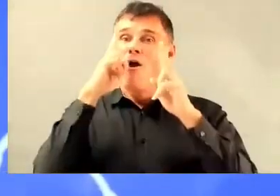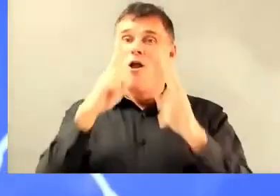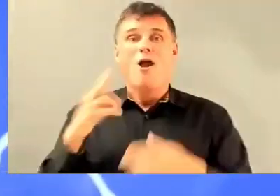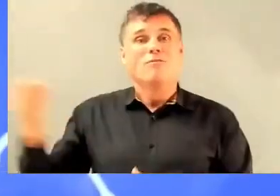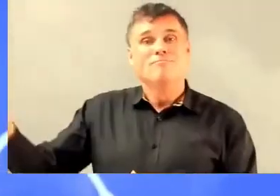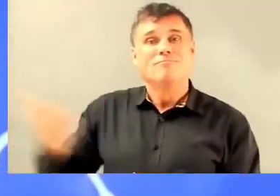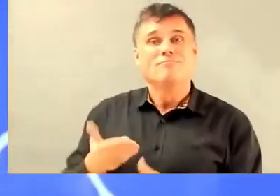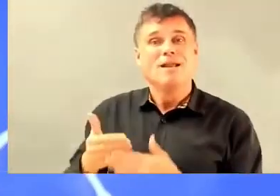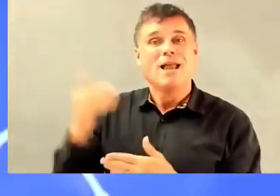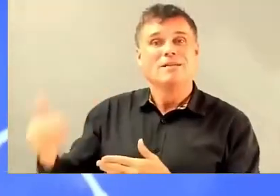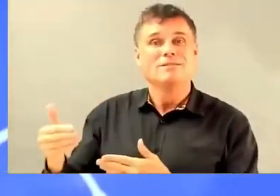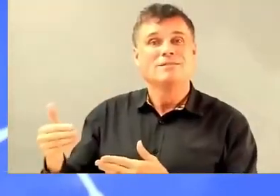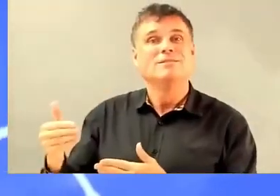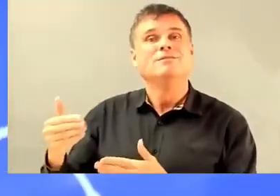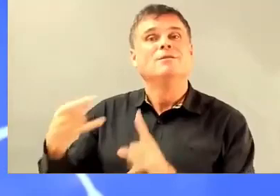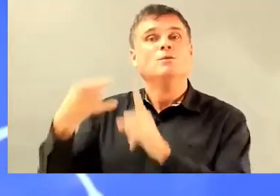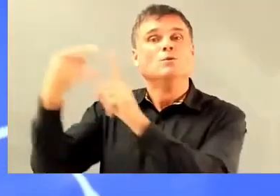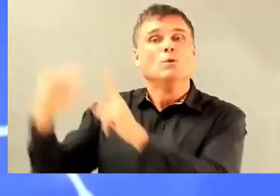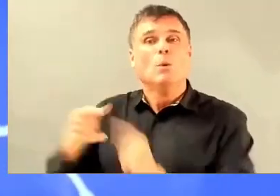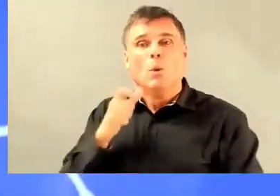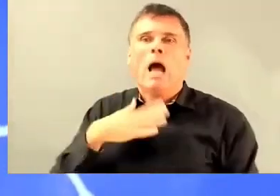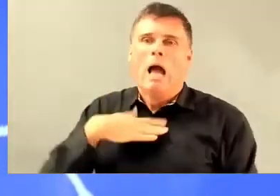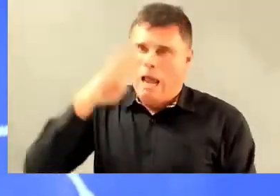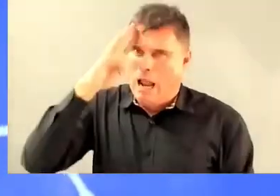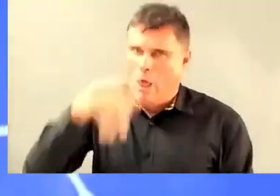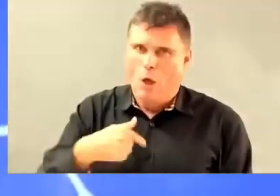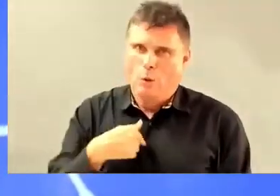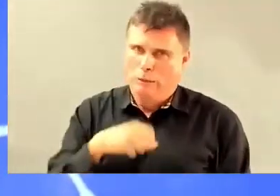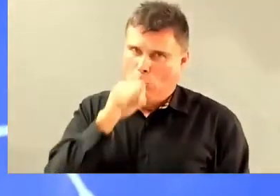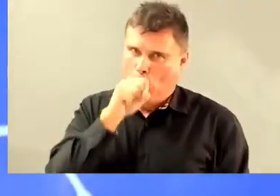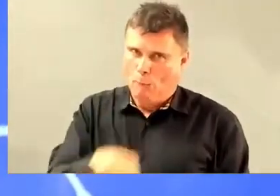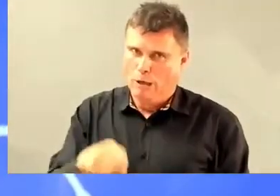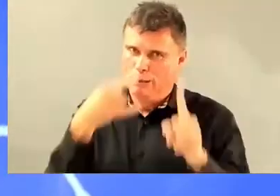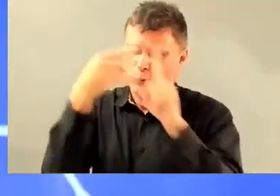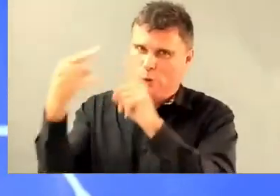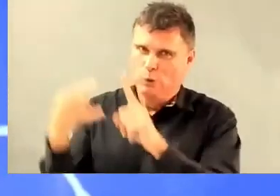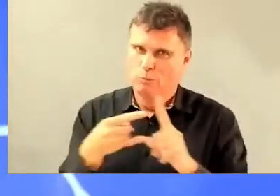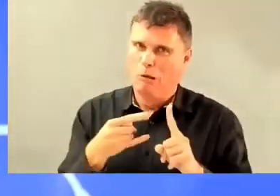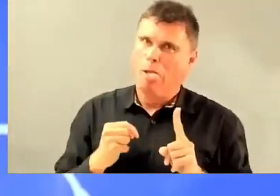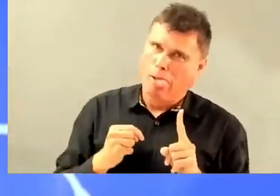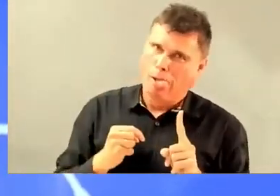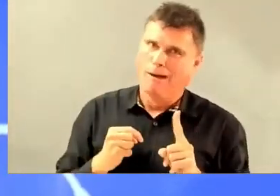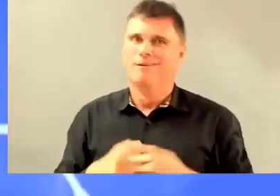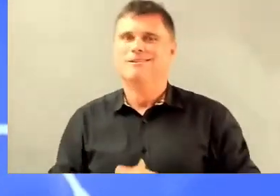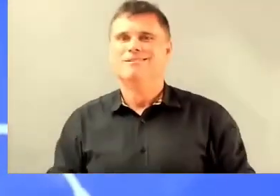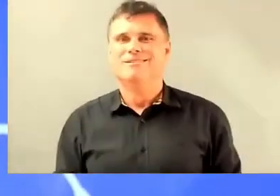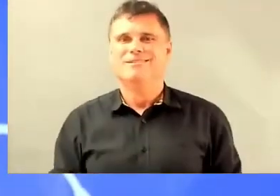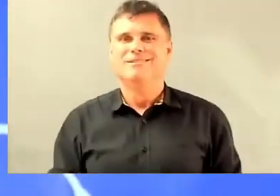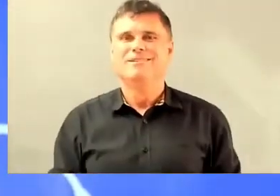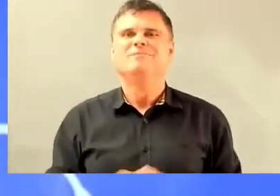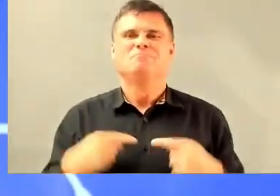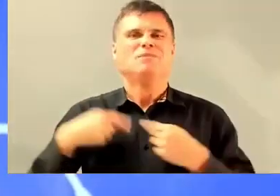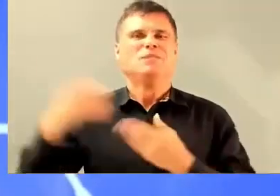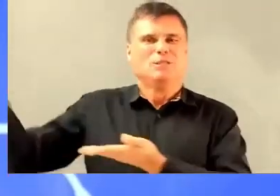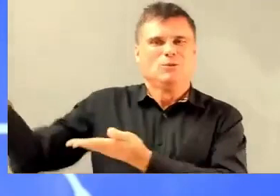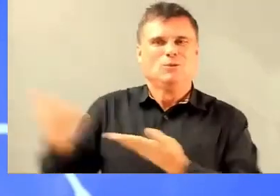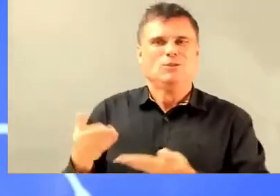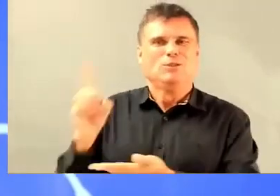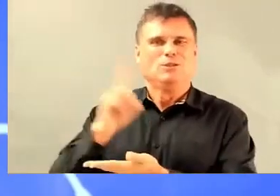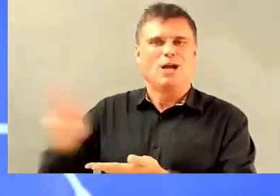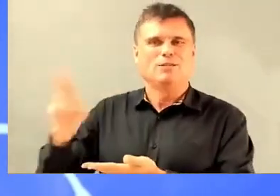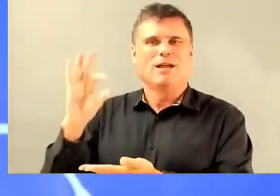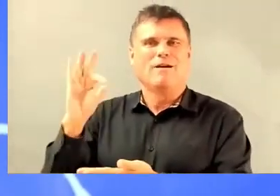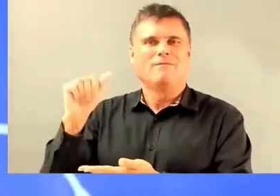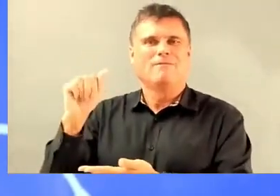favorite part of any presentation in this day and age. And I want to introduce Dr. Ihab Fadel. Dr. Fadel has done his